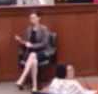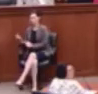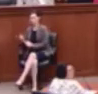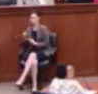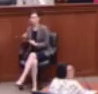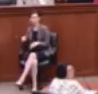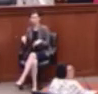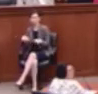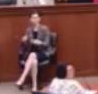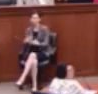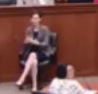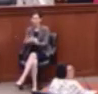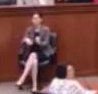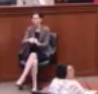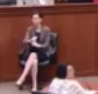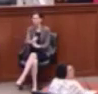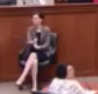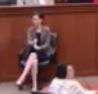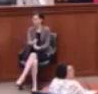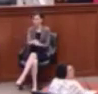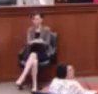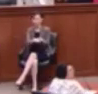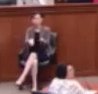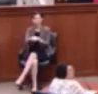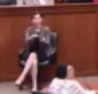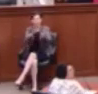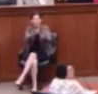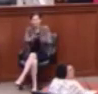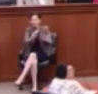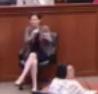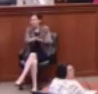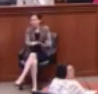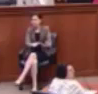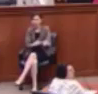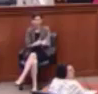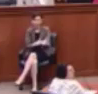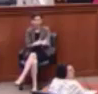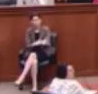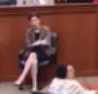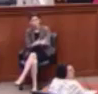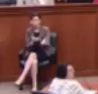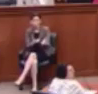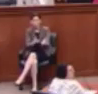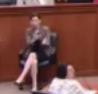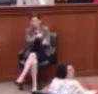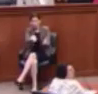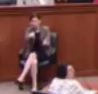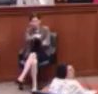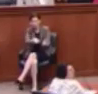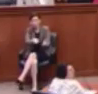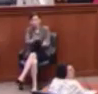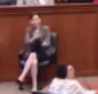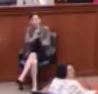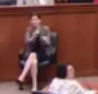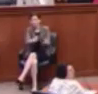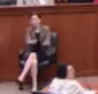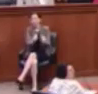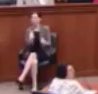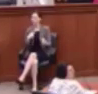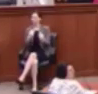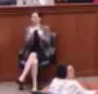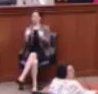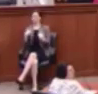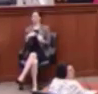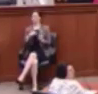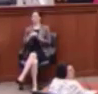partners. Likewise, you have some tremendous instructors that, quite frankly, we would look forward to learning from some of you. So the opportunities